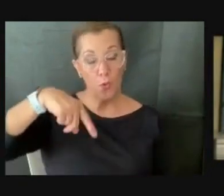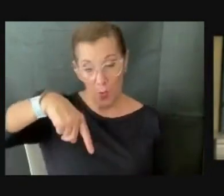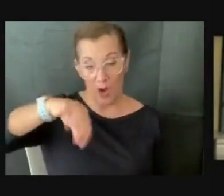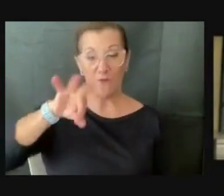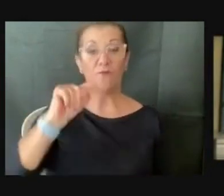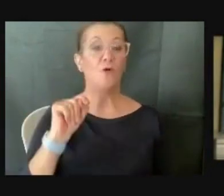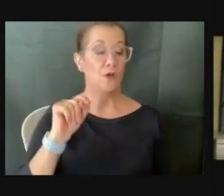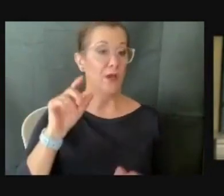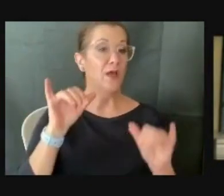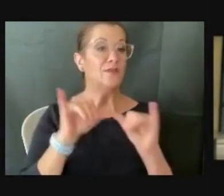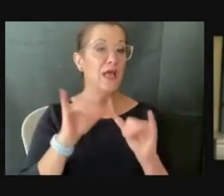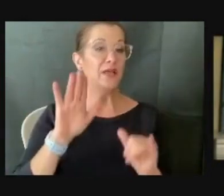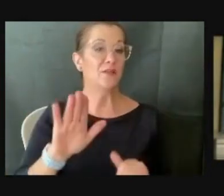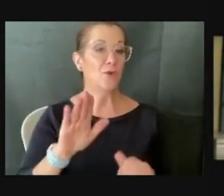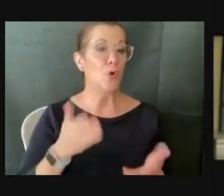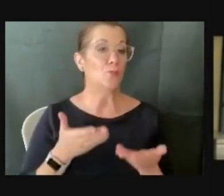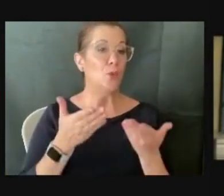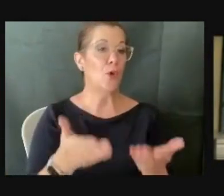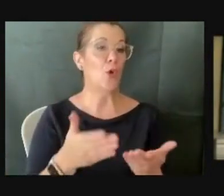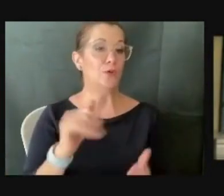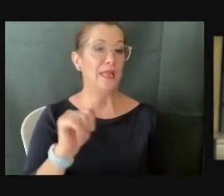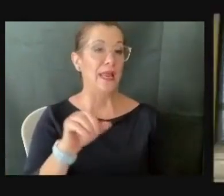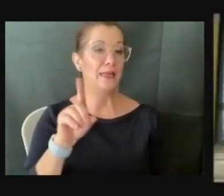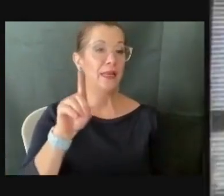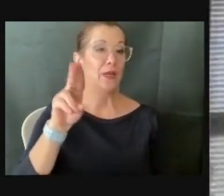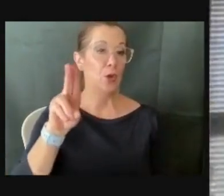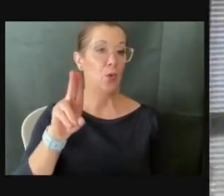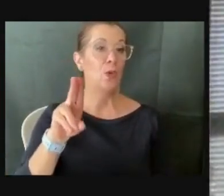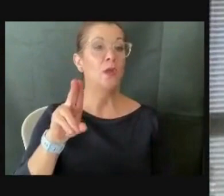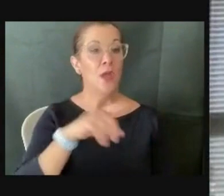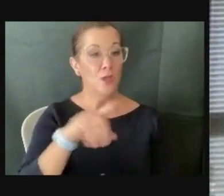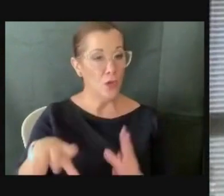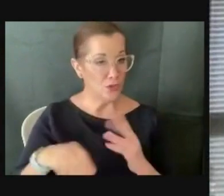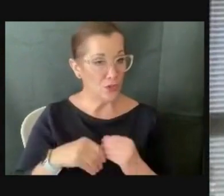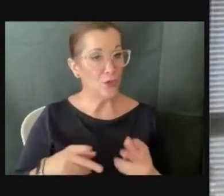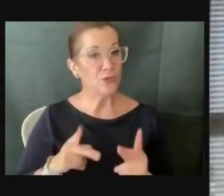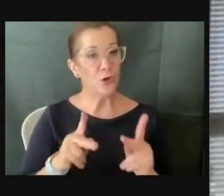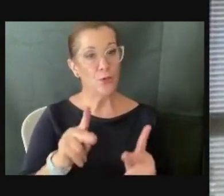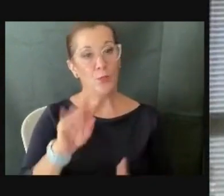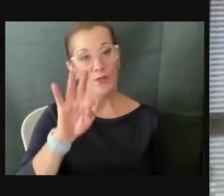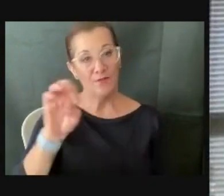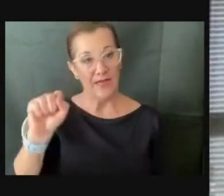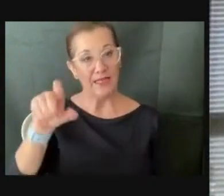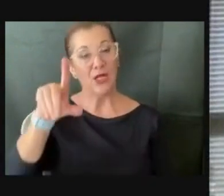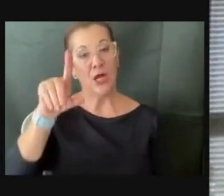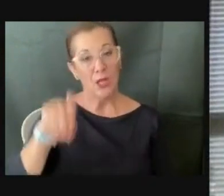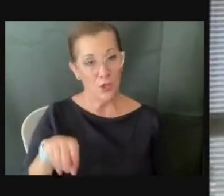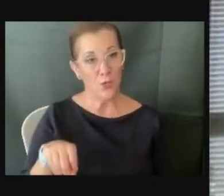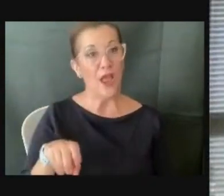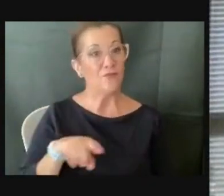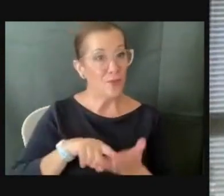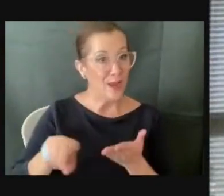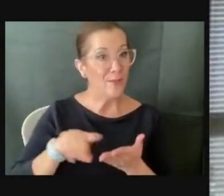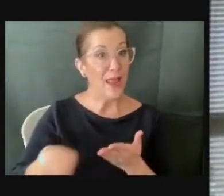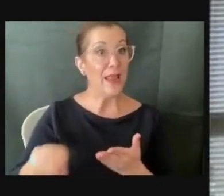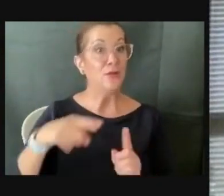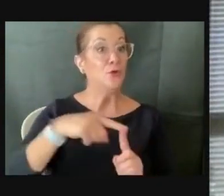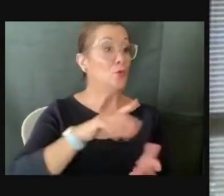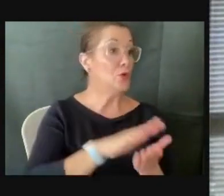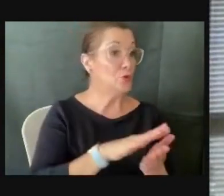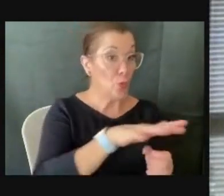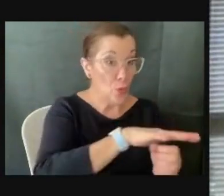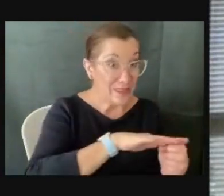the size of your proposed ADU. And those will be additional permit fees that have to be paid either to school